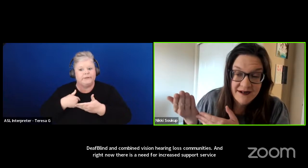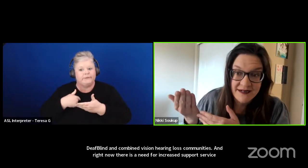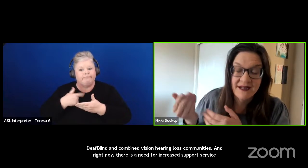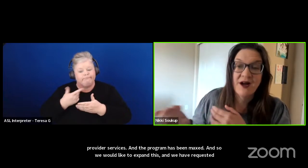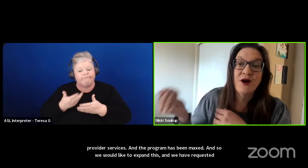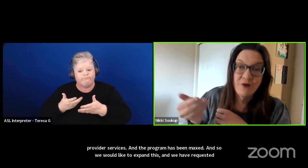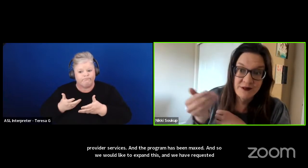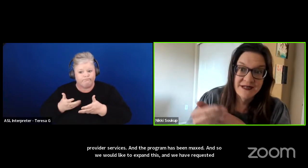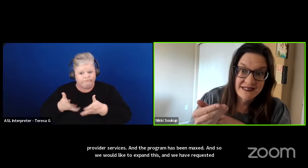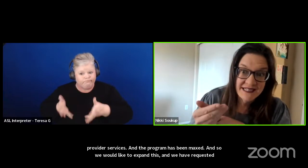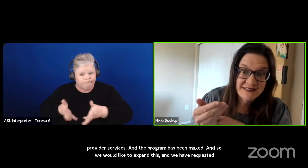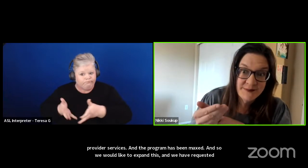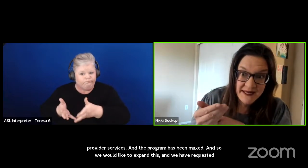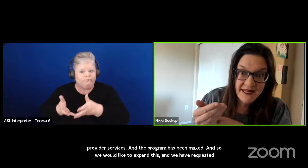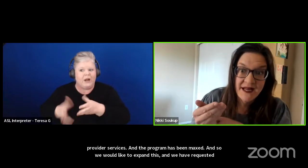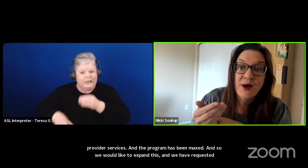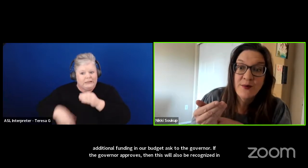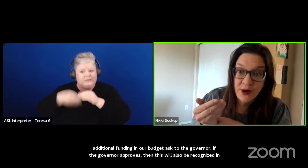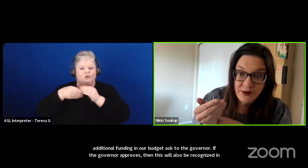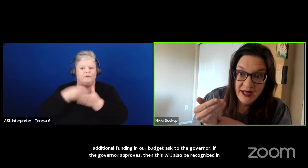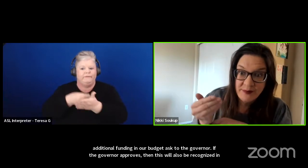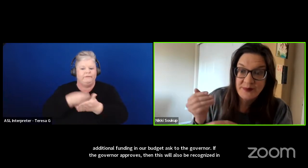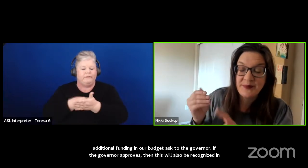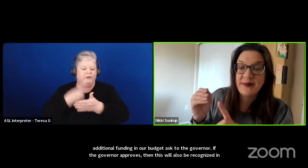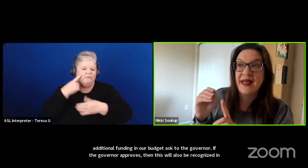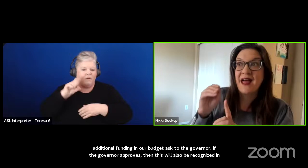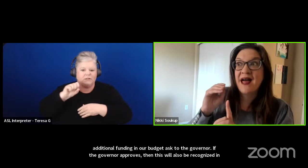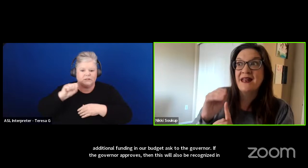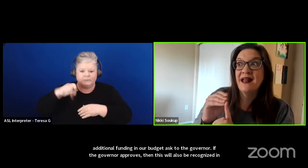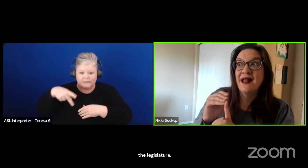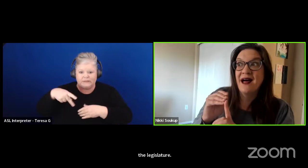additional funding for the SSP program.